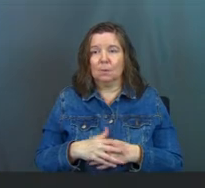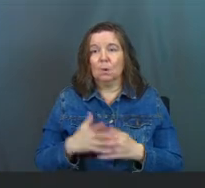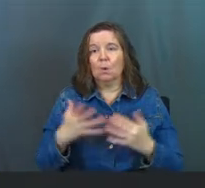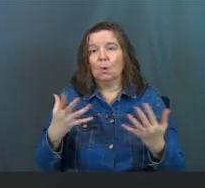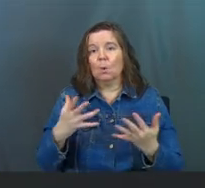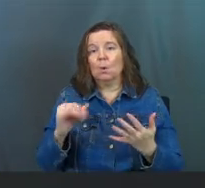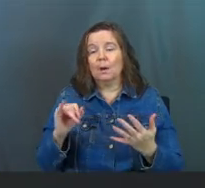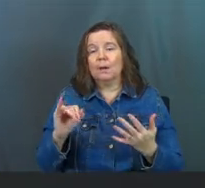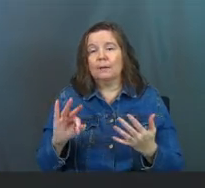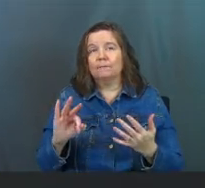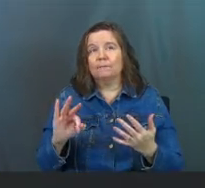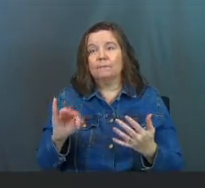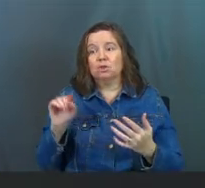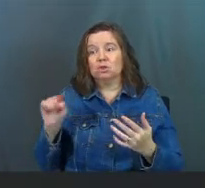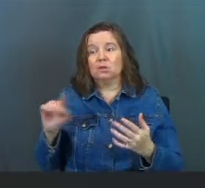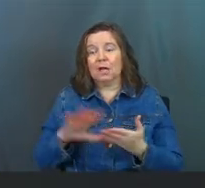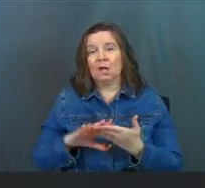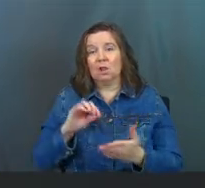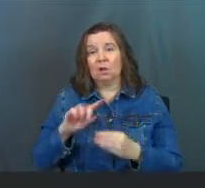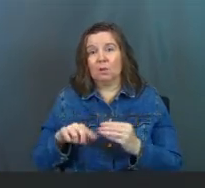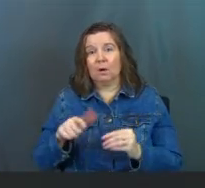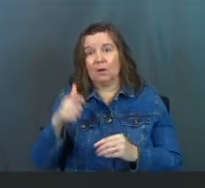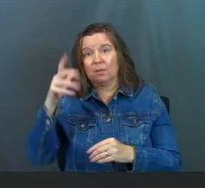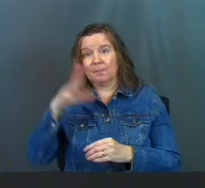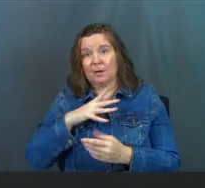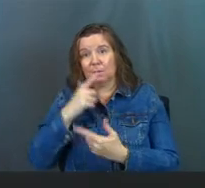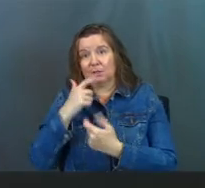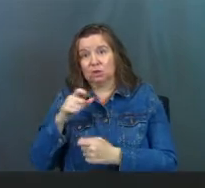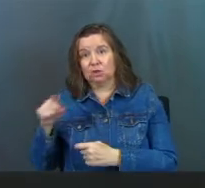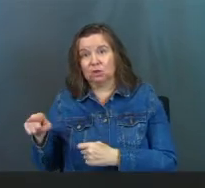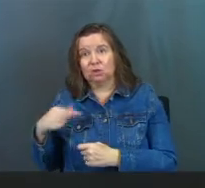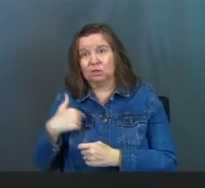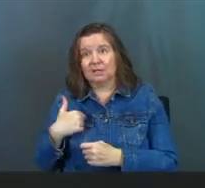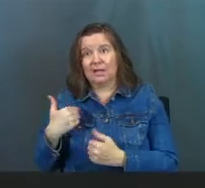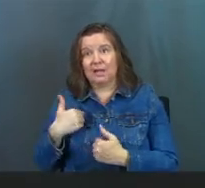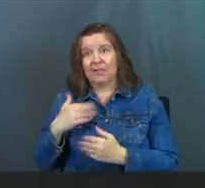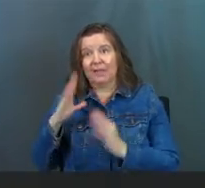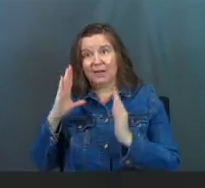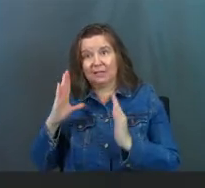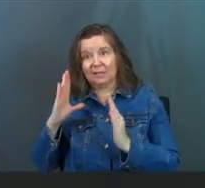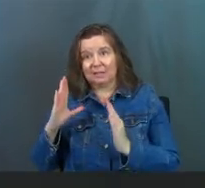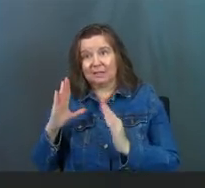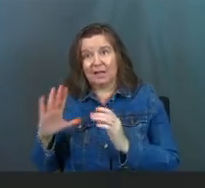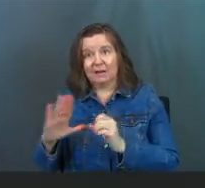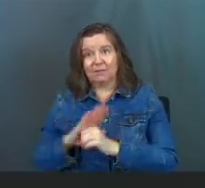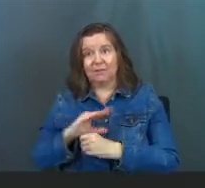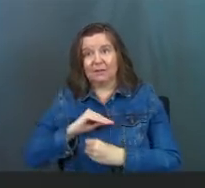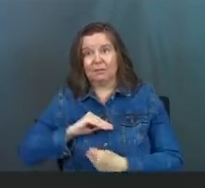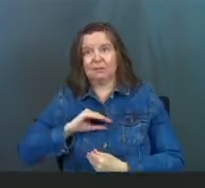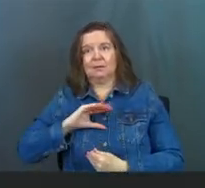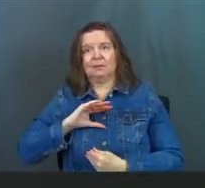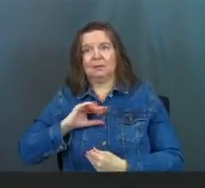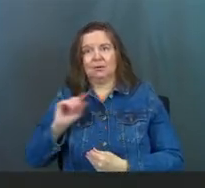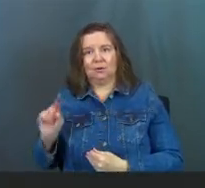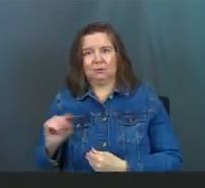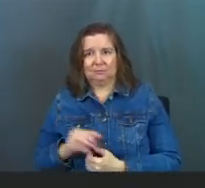What if she had learned that when other men were interested in her and she had that attention, it fulfilled her?